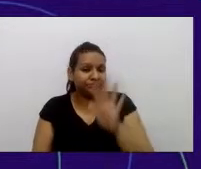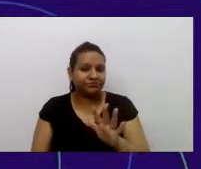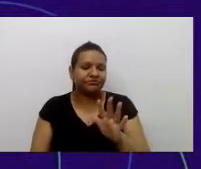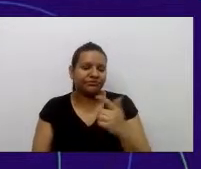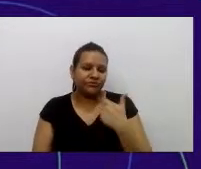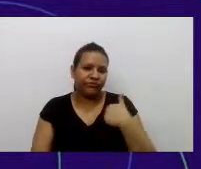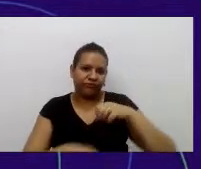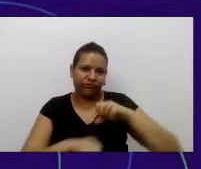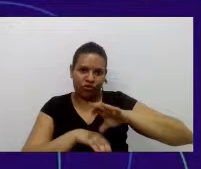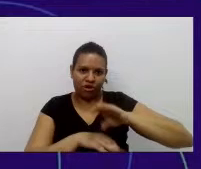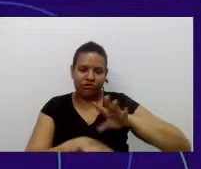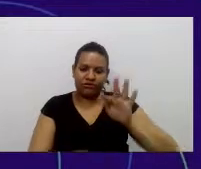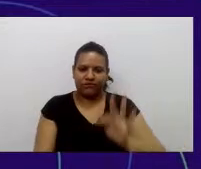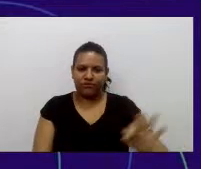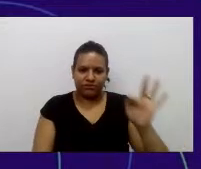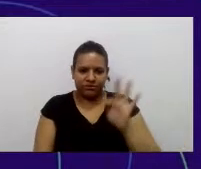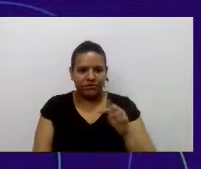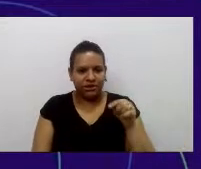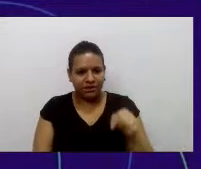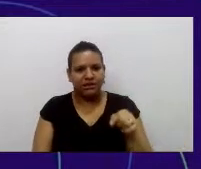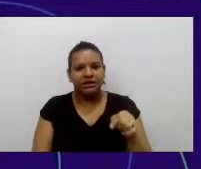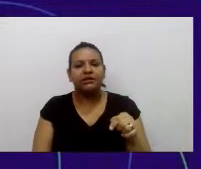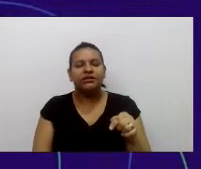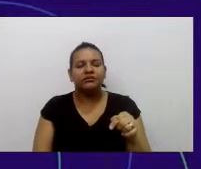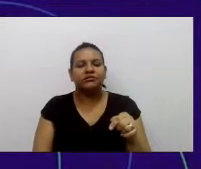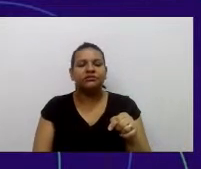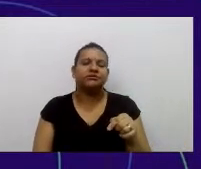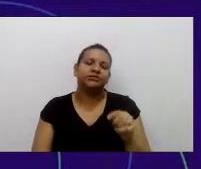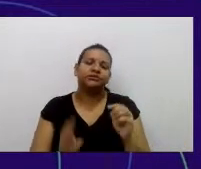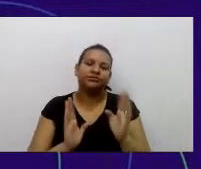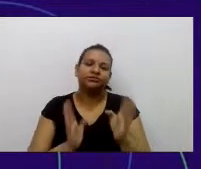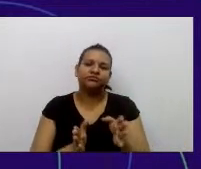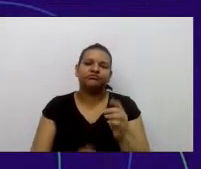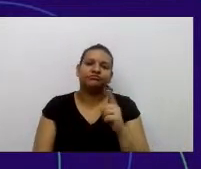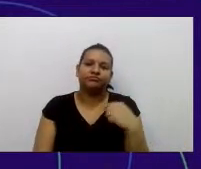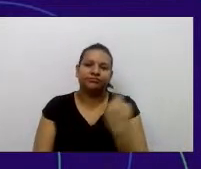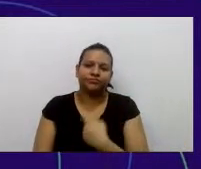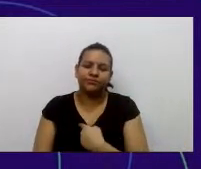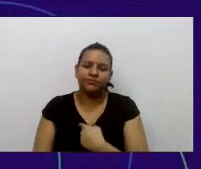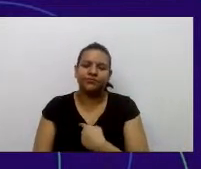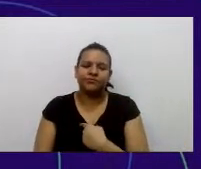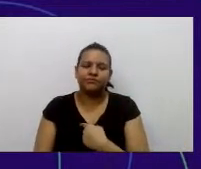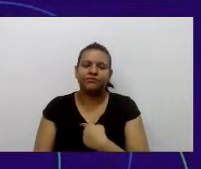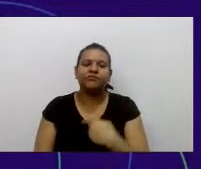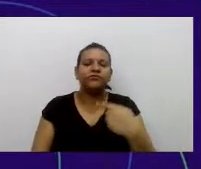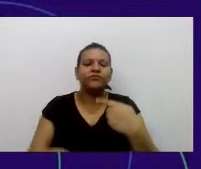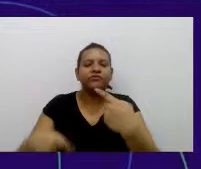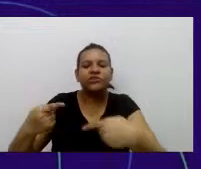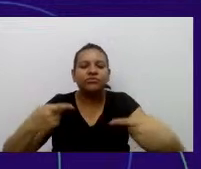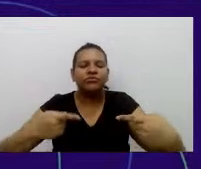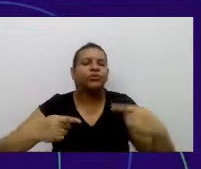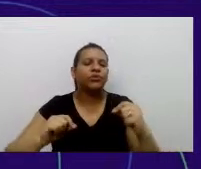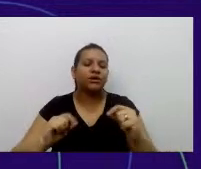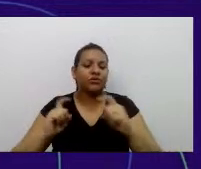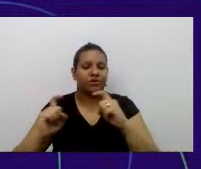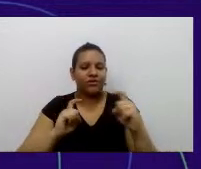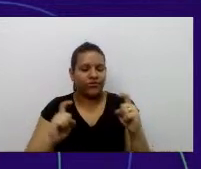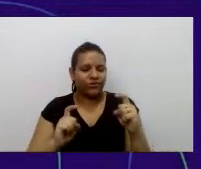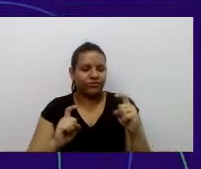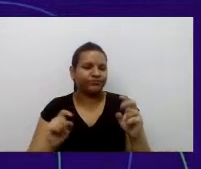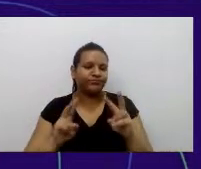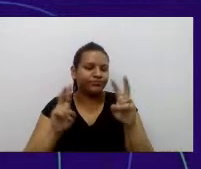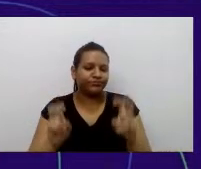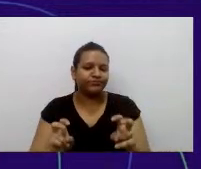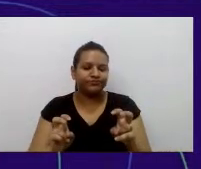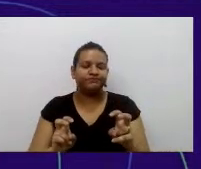meeting about coming up with a guideline on whether to, not even like how to use it, but